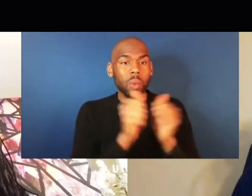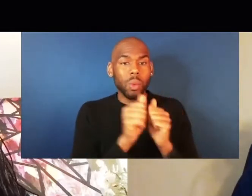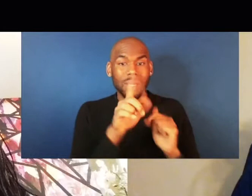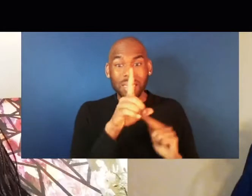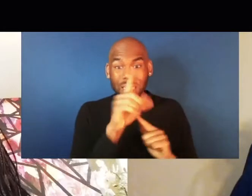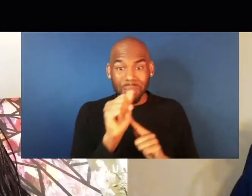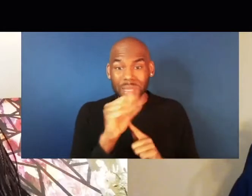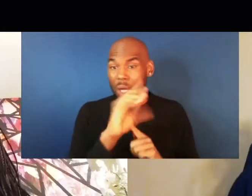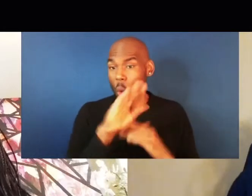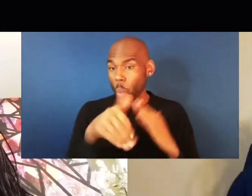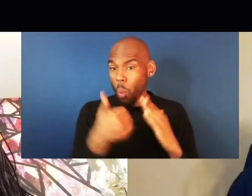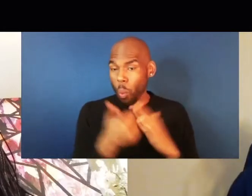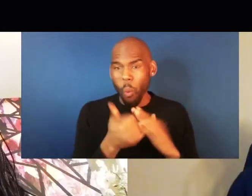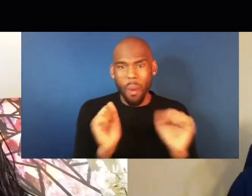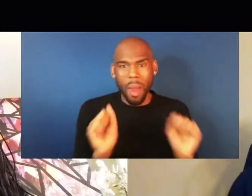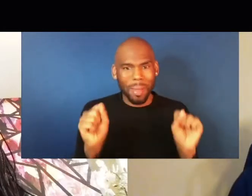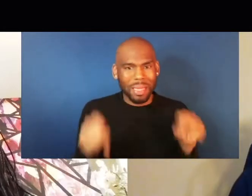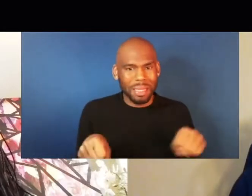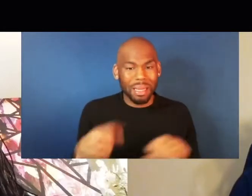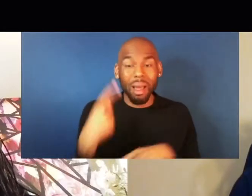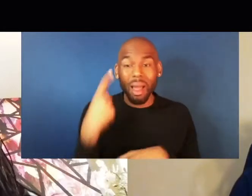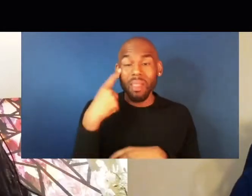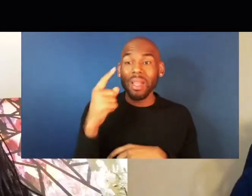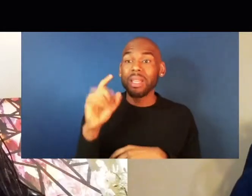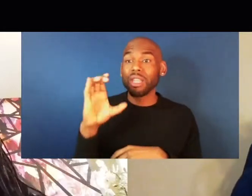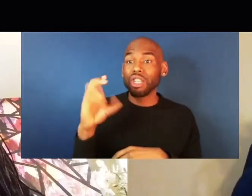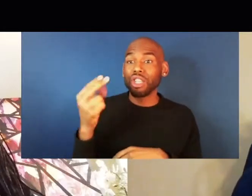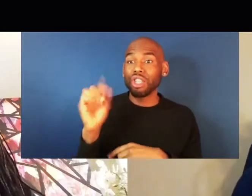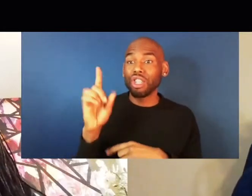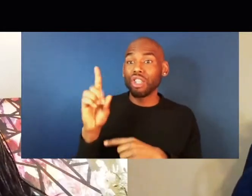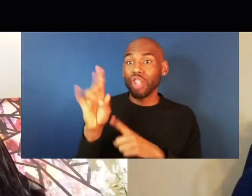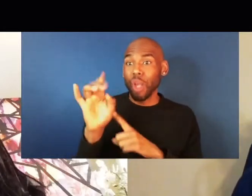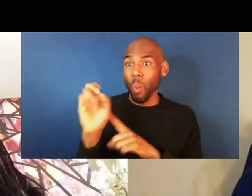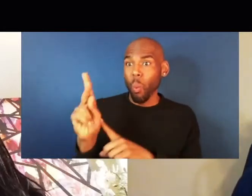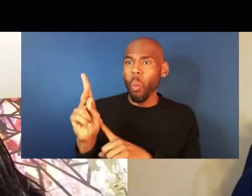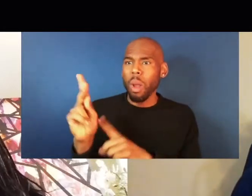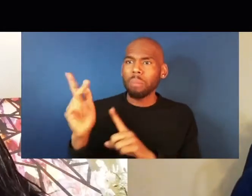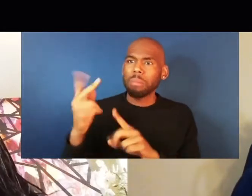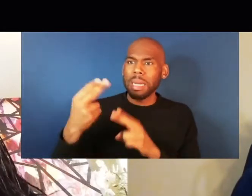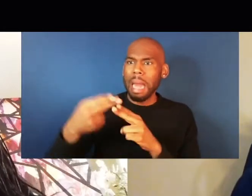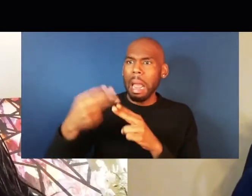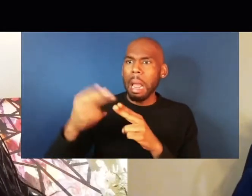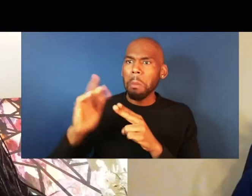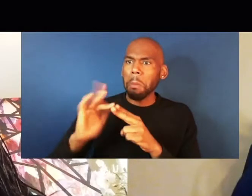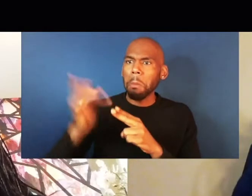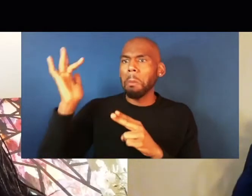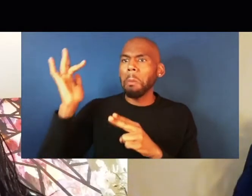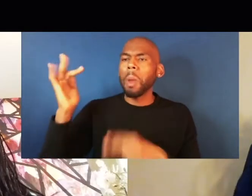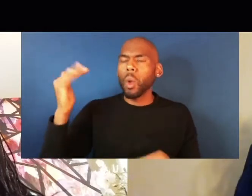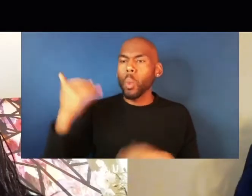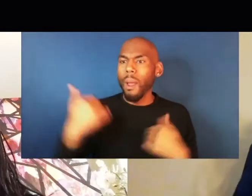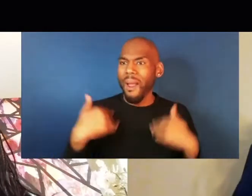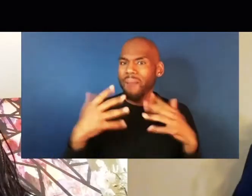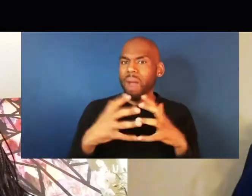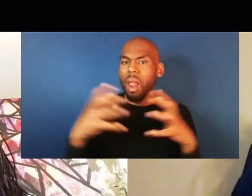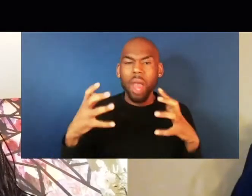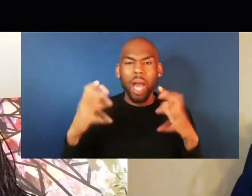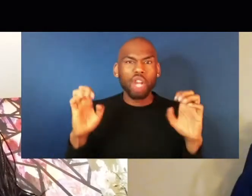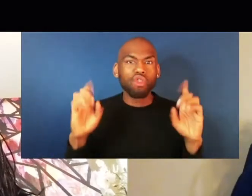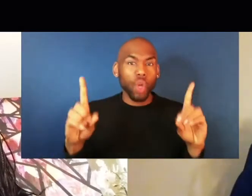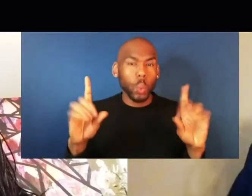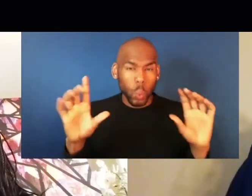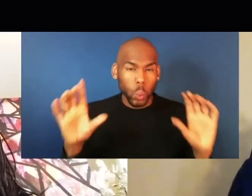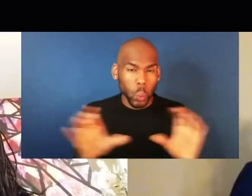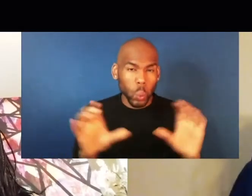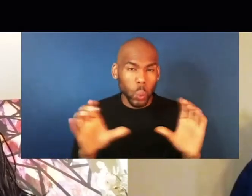all abilities. And I think, Chadwick Boseman had a name, right? So we've got a lot of education to